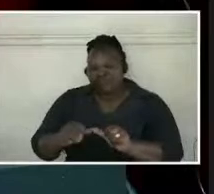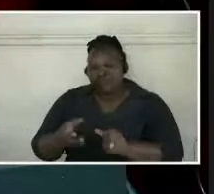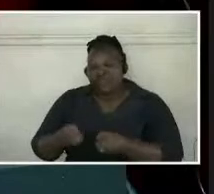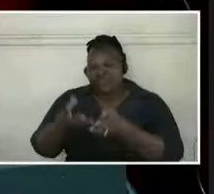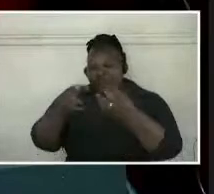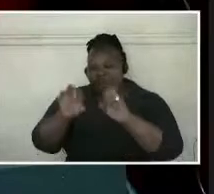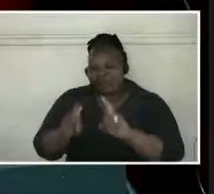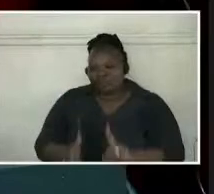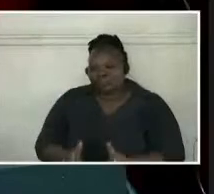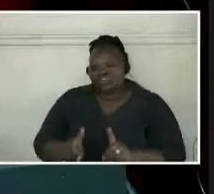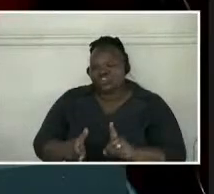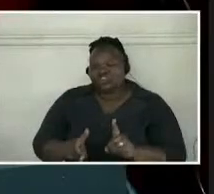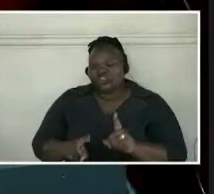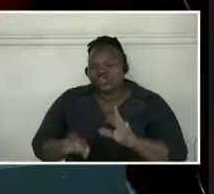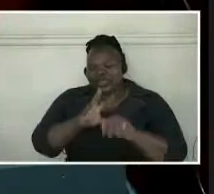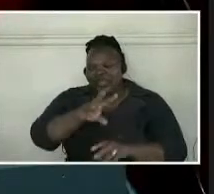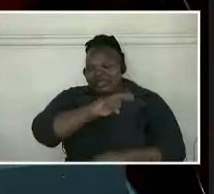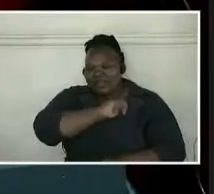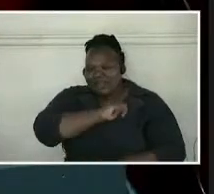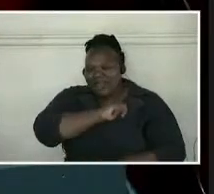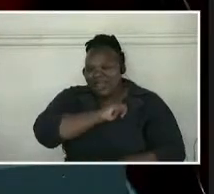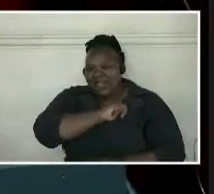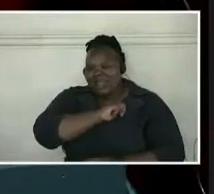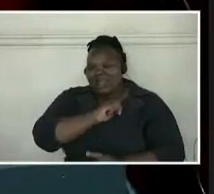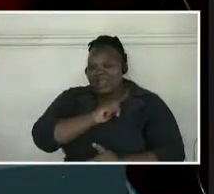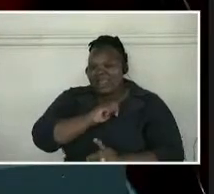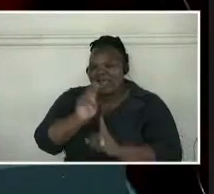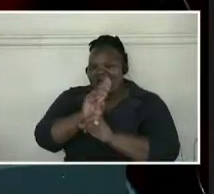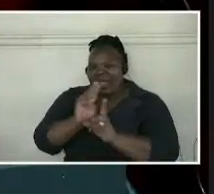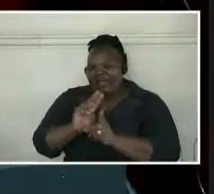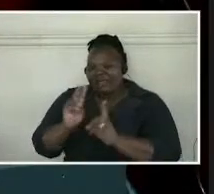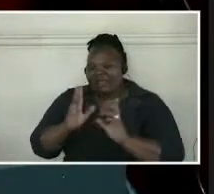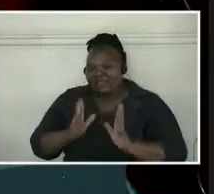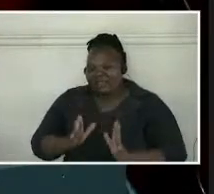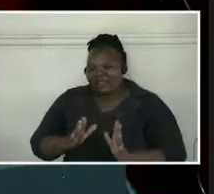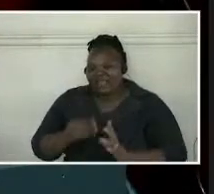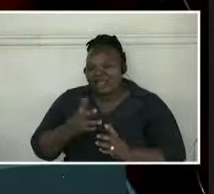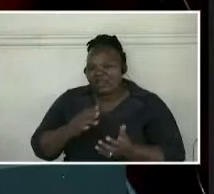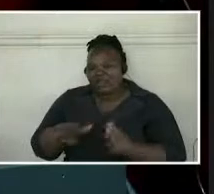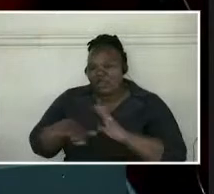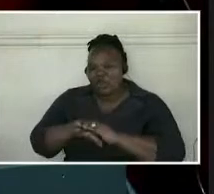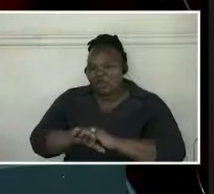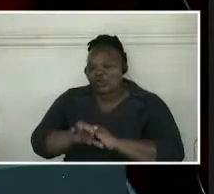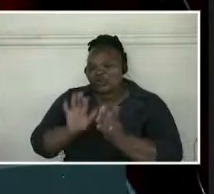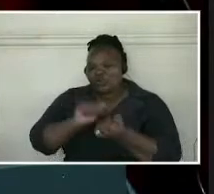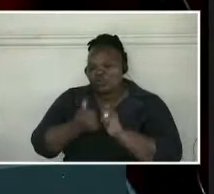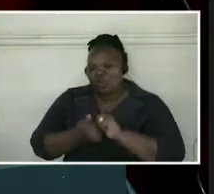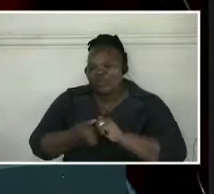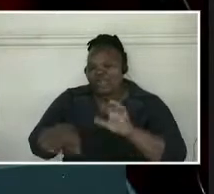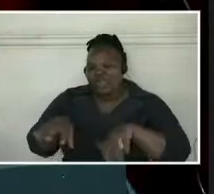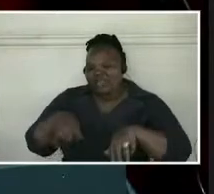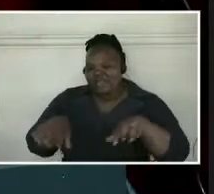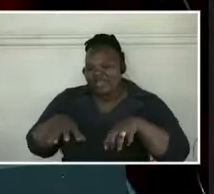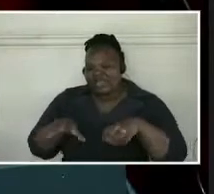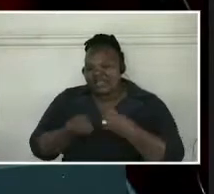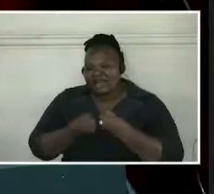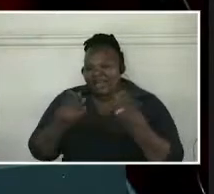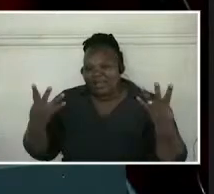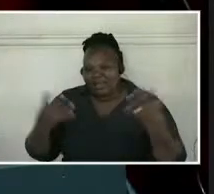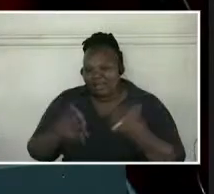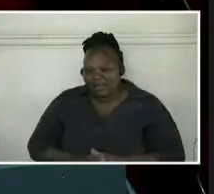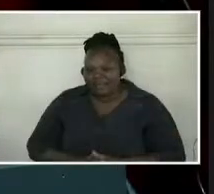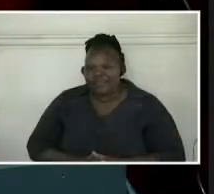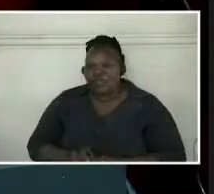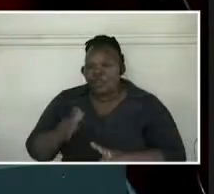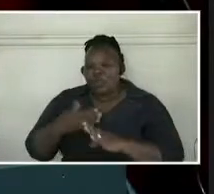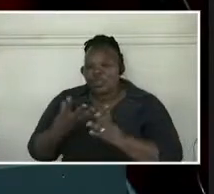opportunities to natal artists and to include sport activities working together with